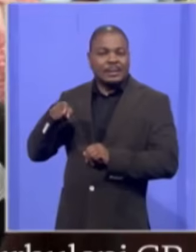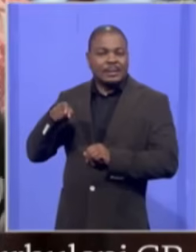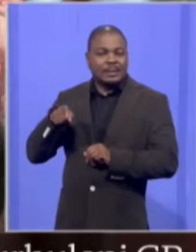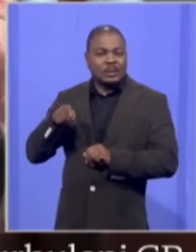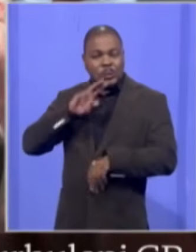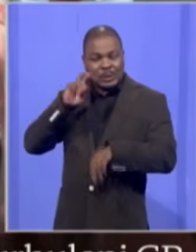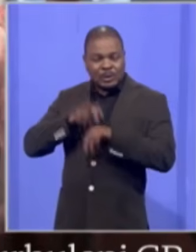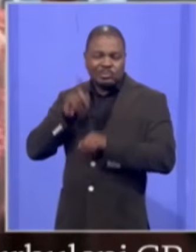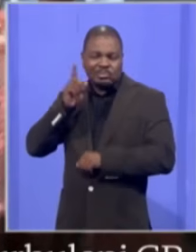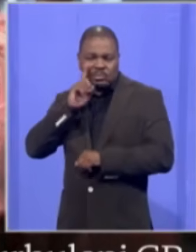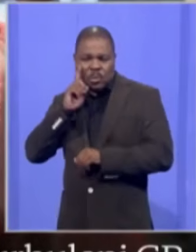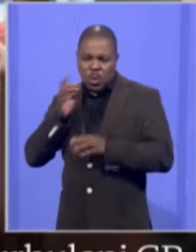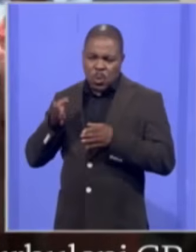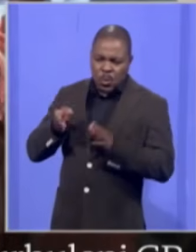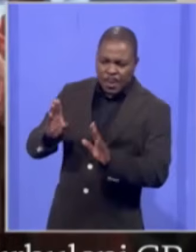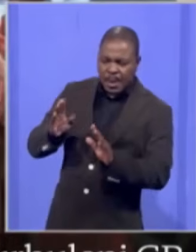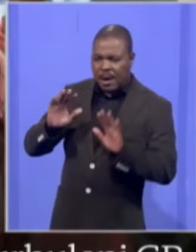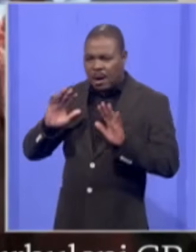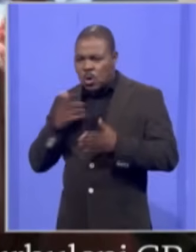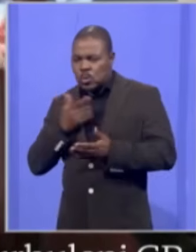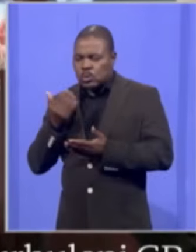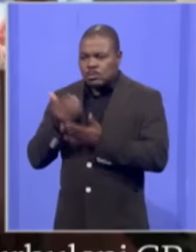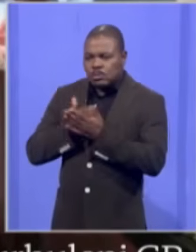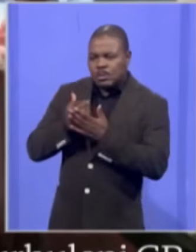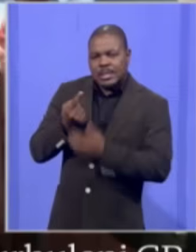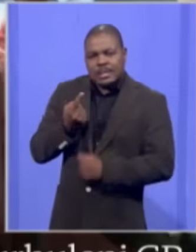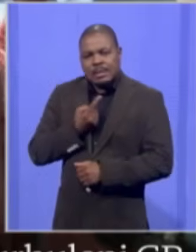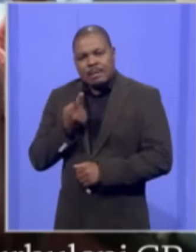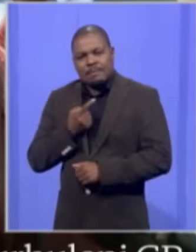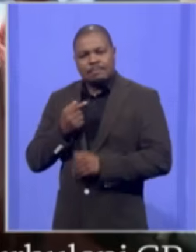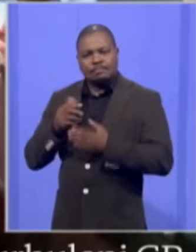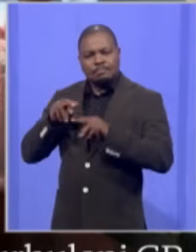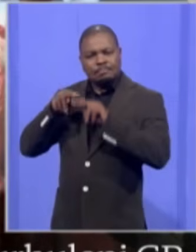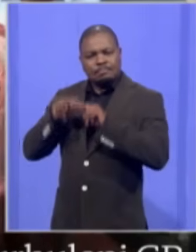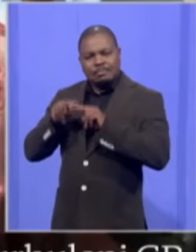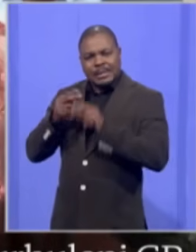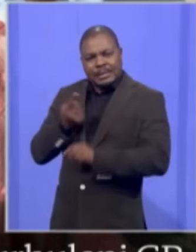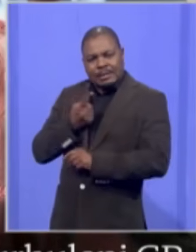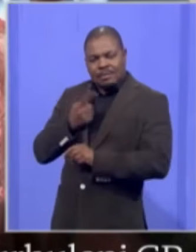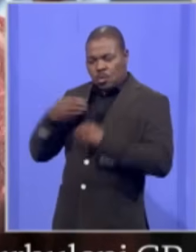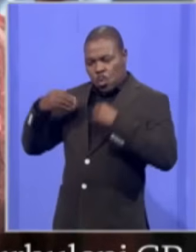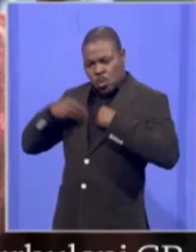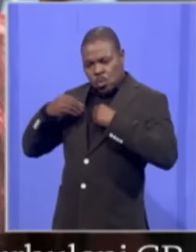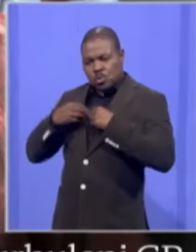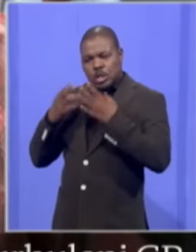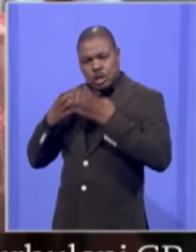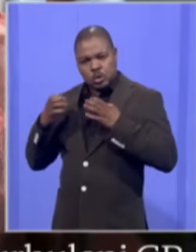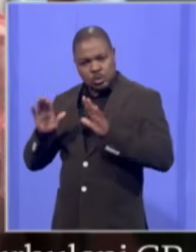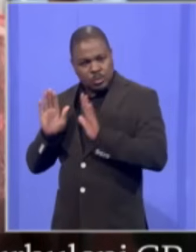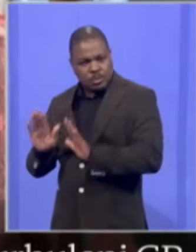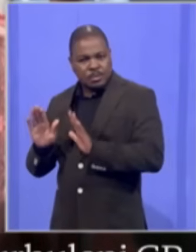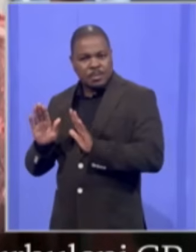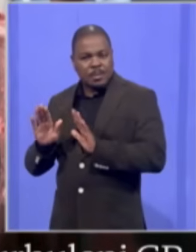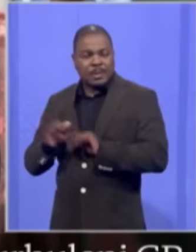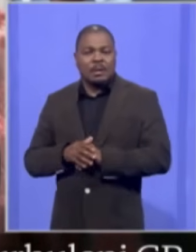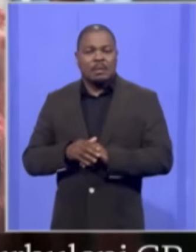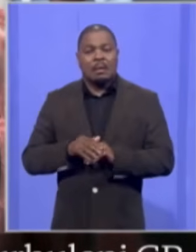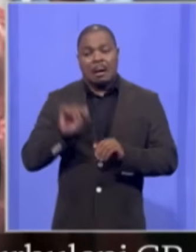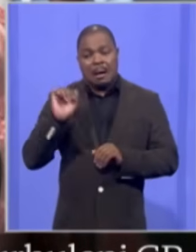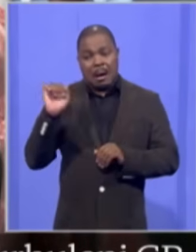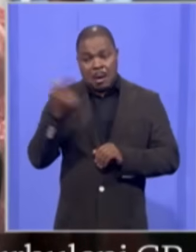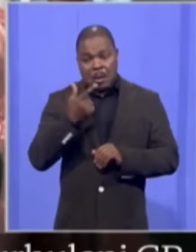to find ways of being self-reliant, of relying on our own resources, and that is what our